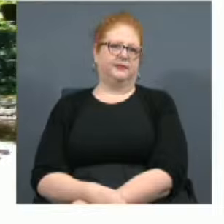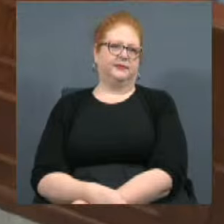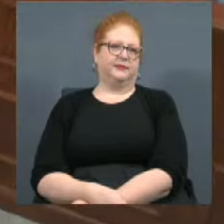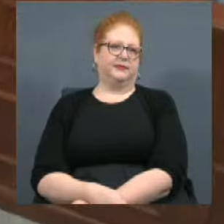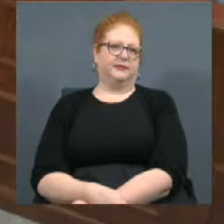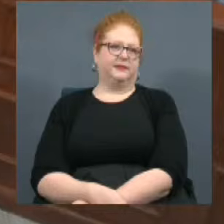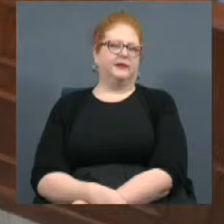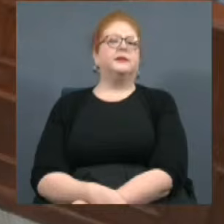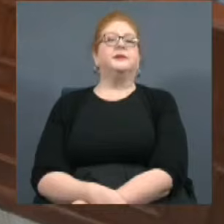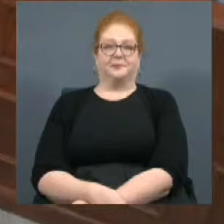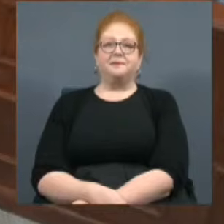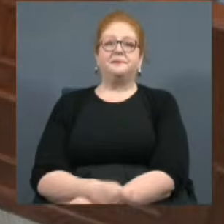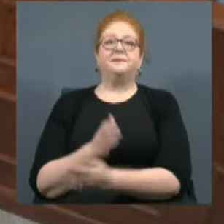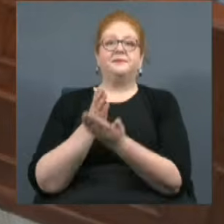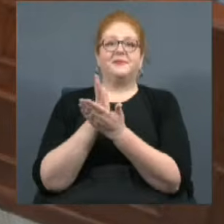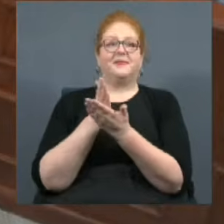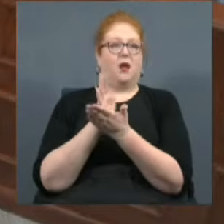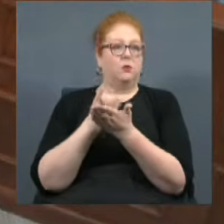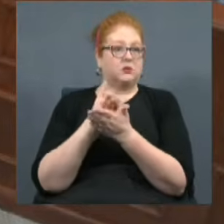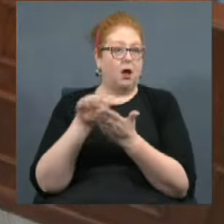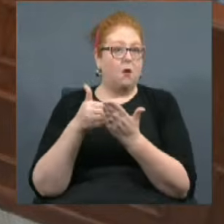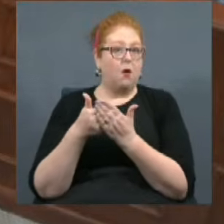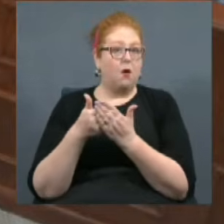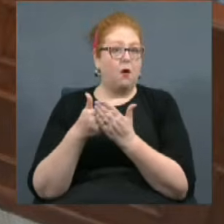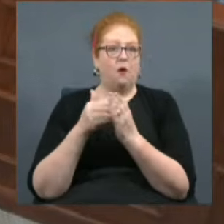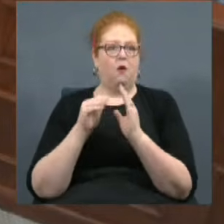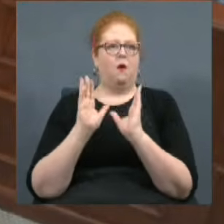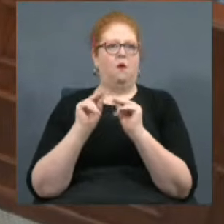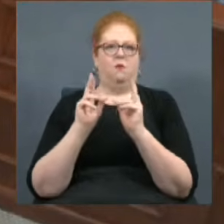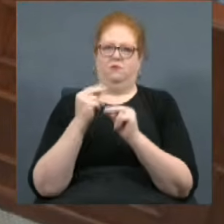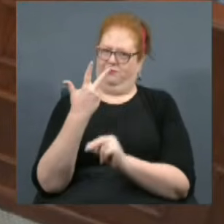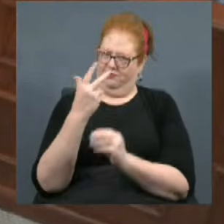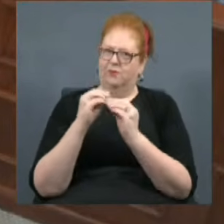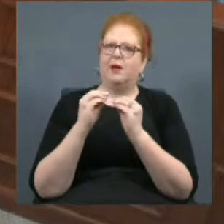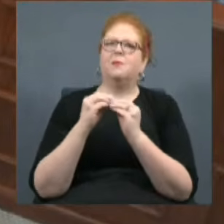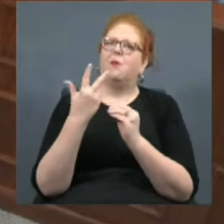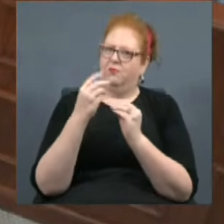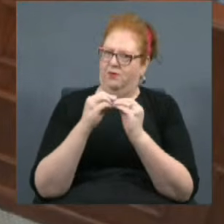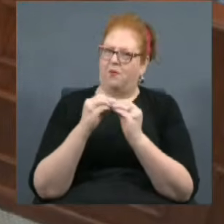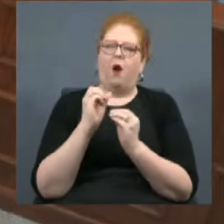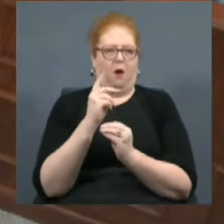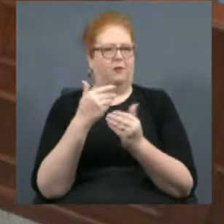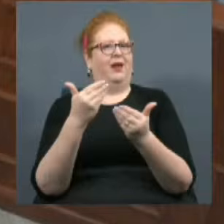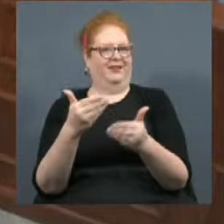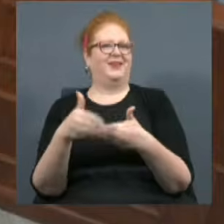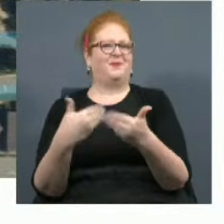All right. That's not all? Oh, Got 3 more. we'll keep it.